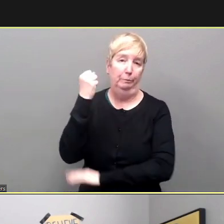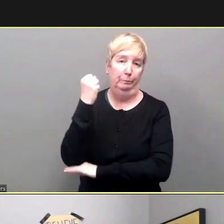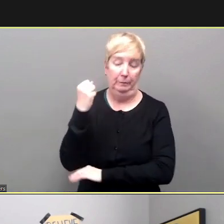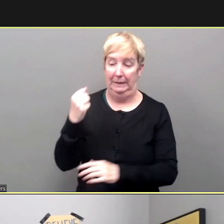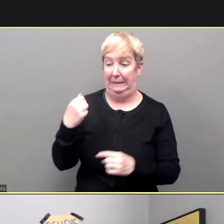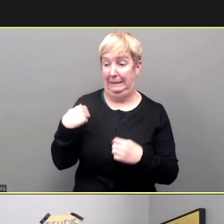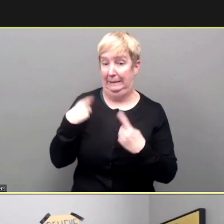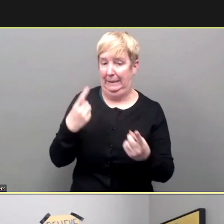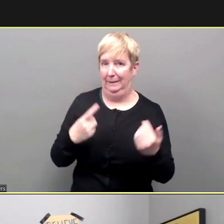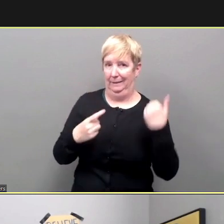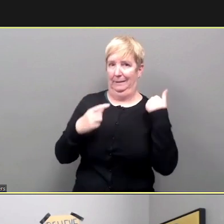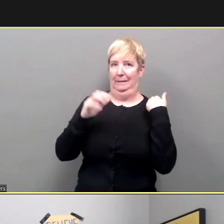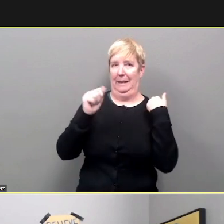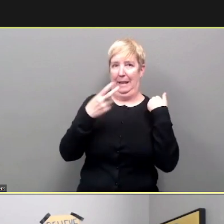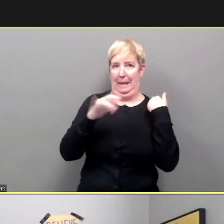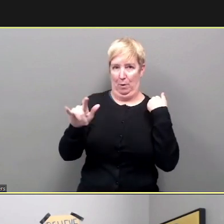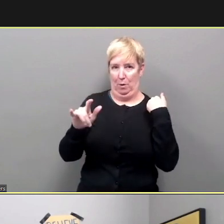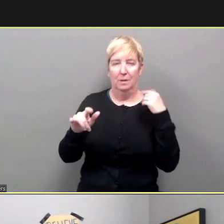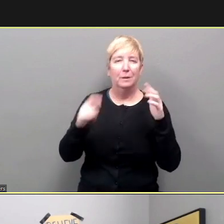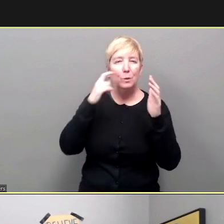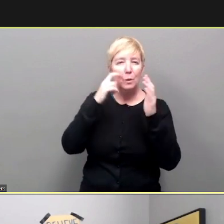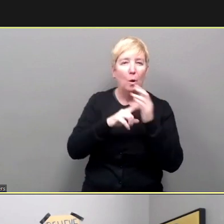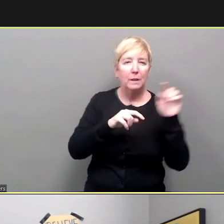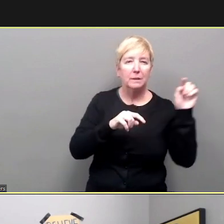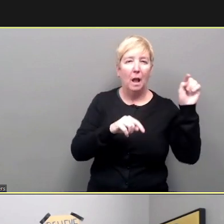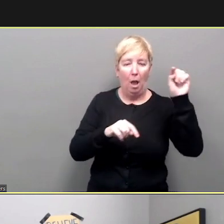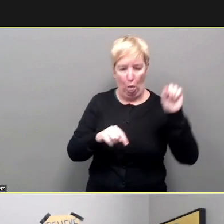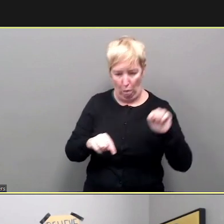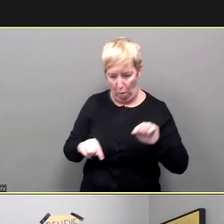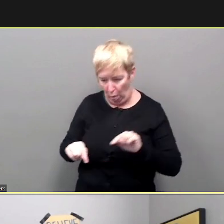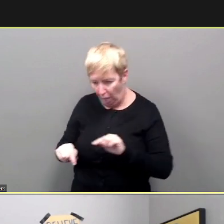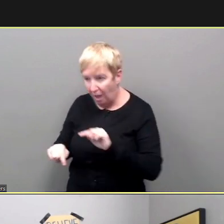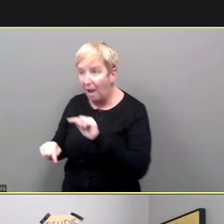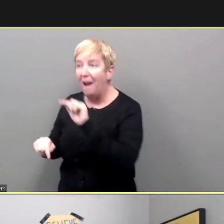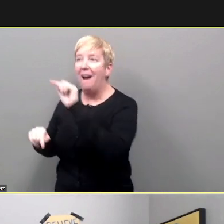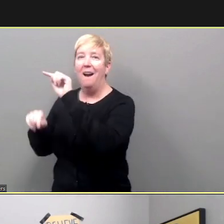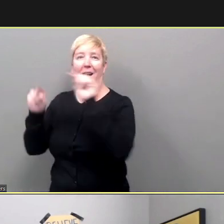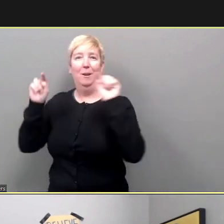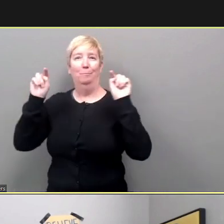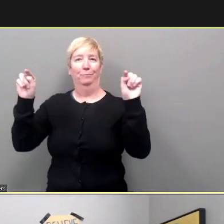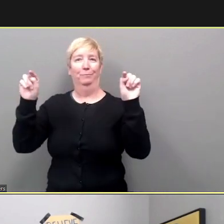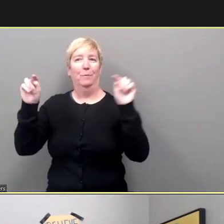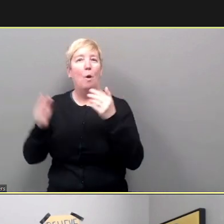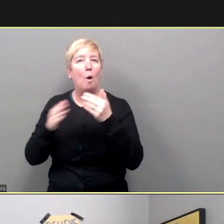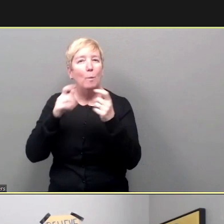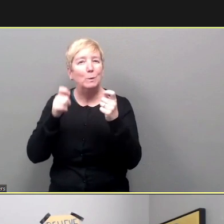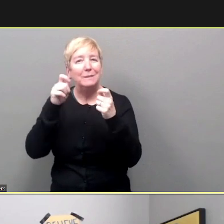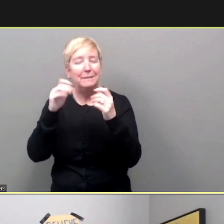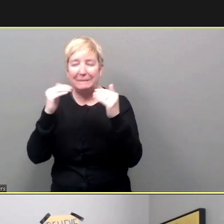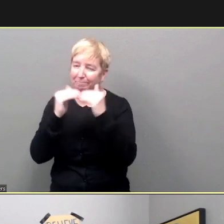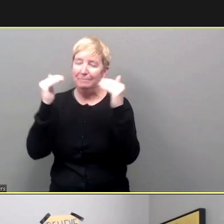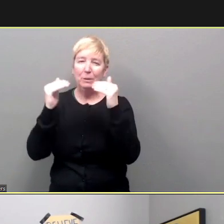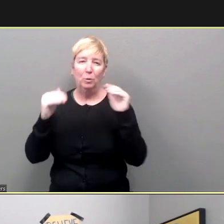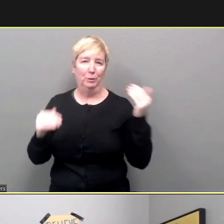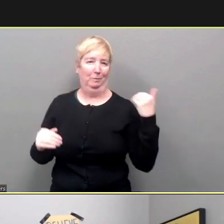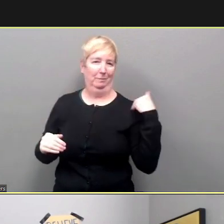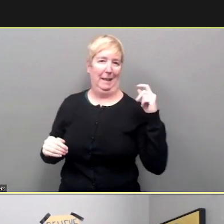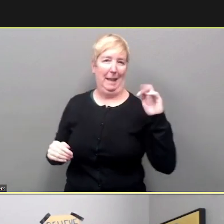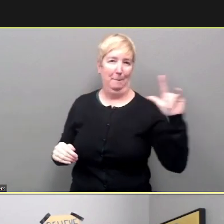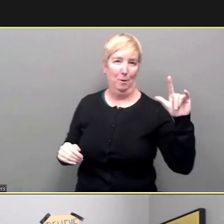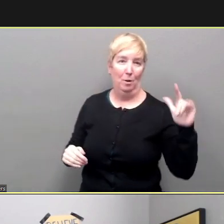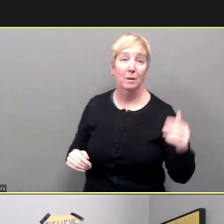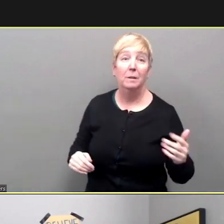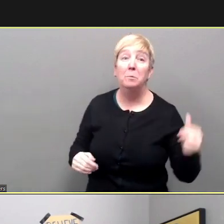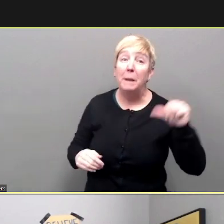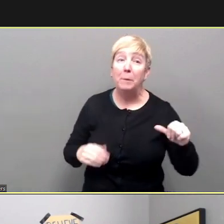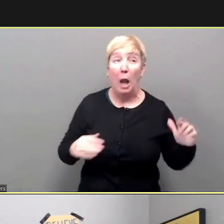April, just showing like, yes, how much vaccine we're doing is almost as much as the time when we had, a lot of demand.